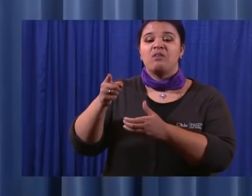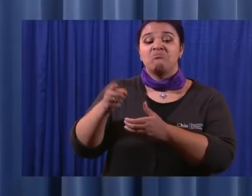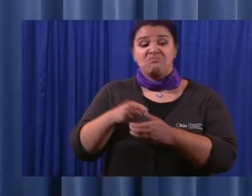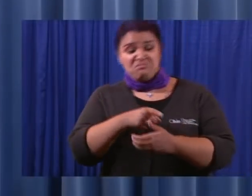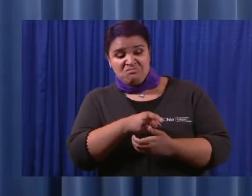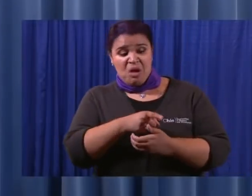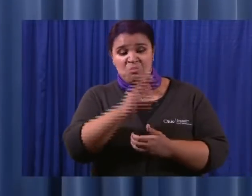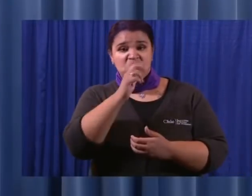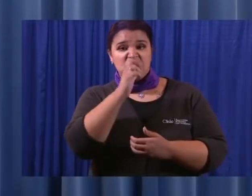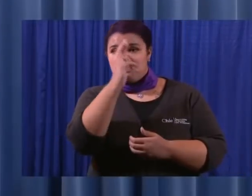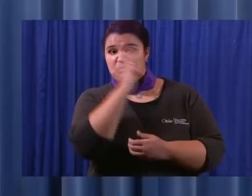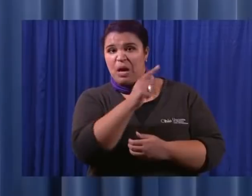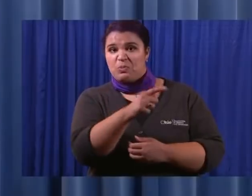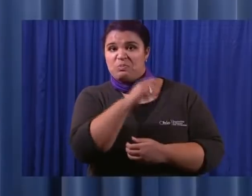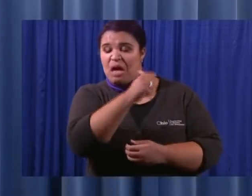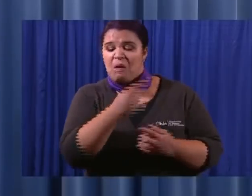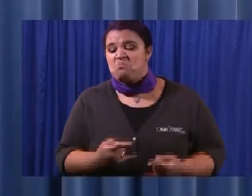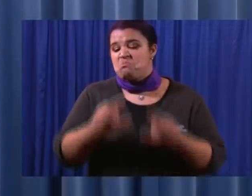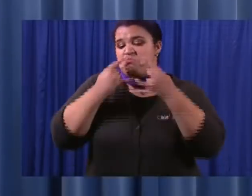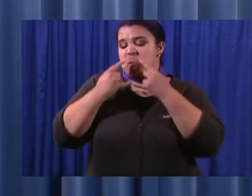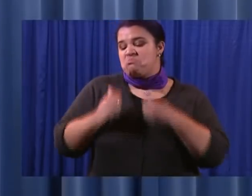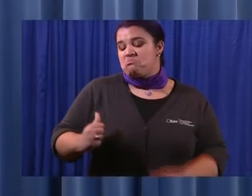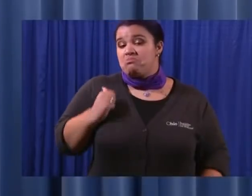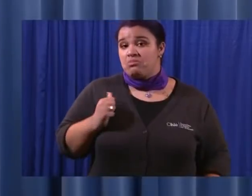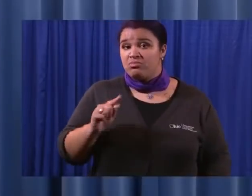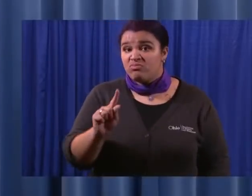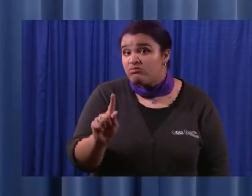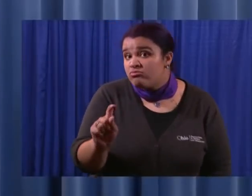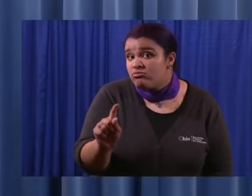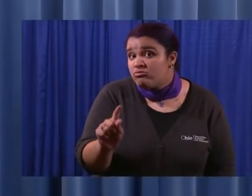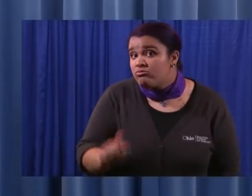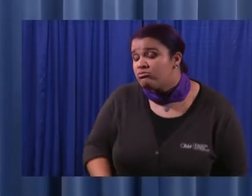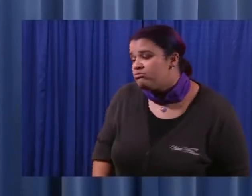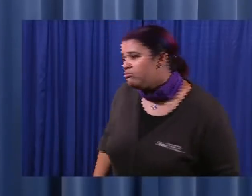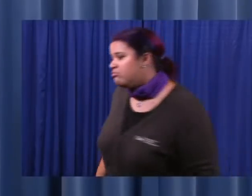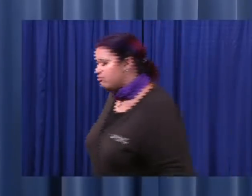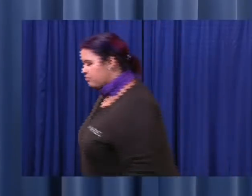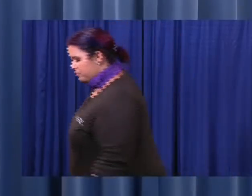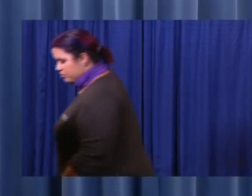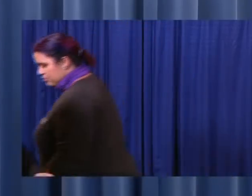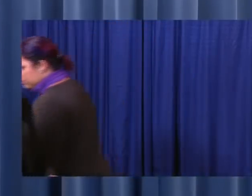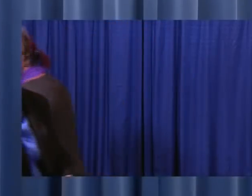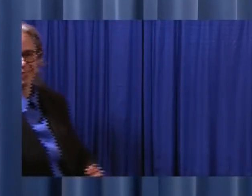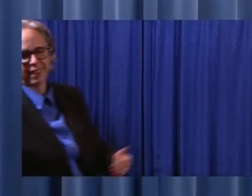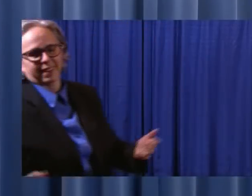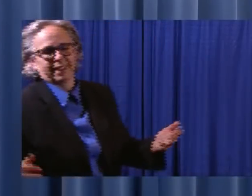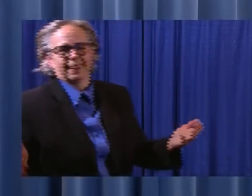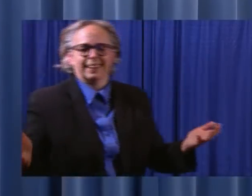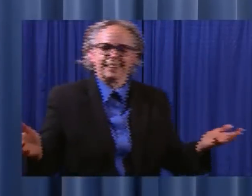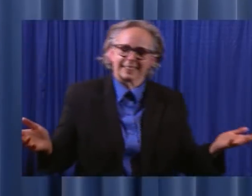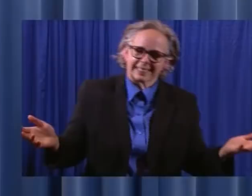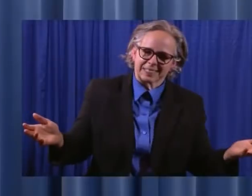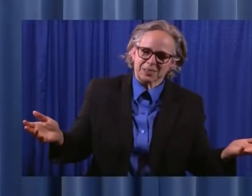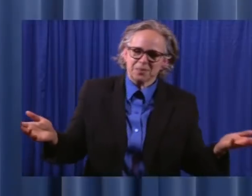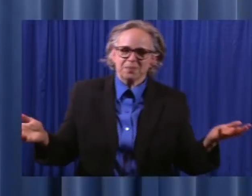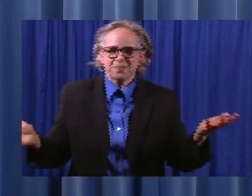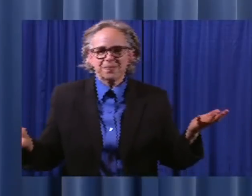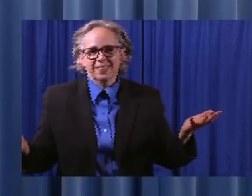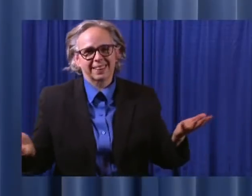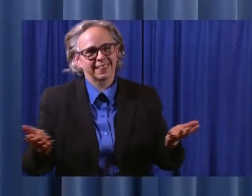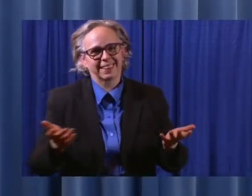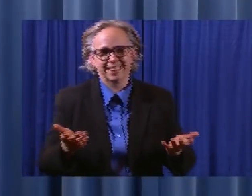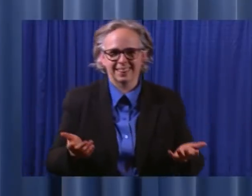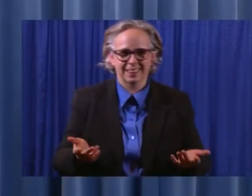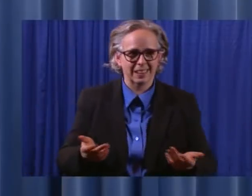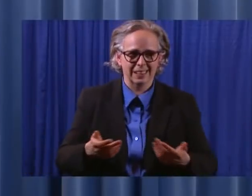Look, I'm not going to, again, I don't see a great deal of point to, have public disagreements with